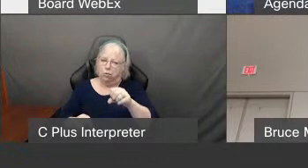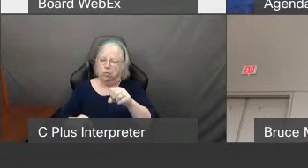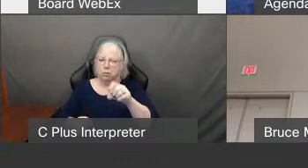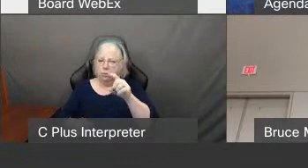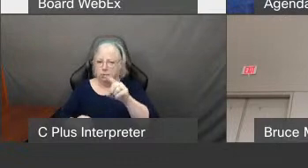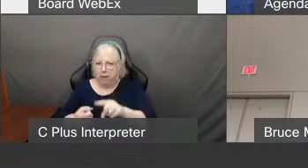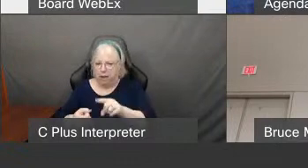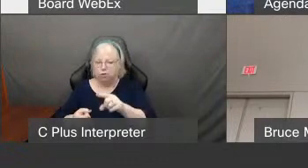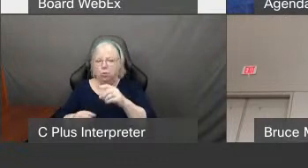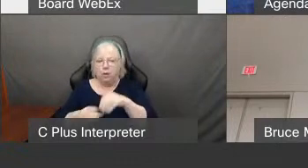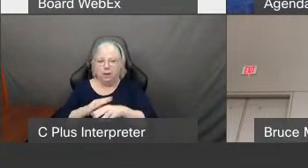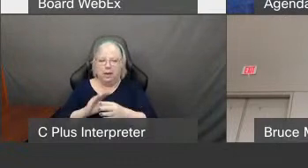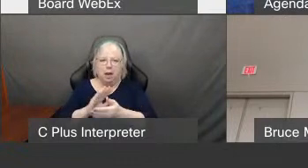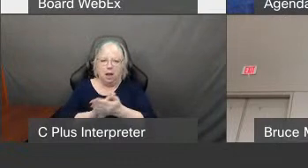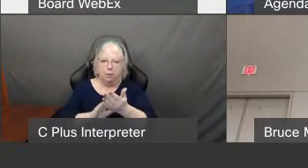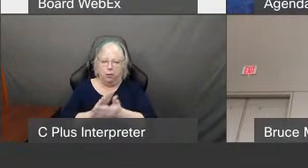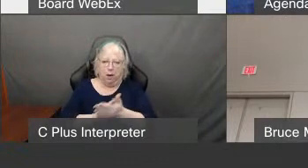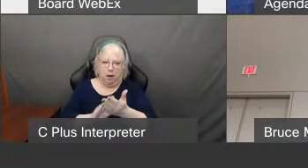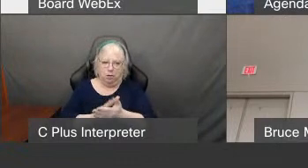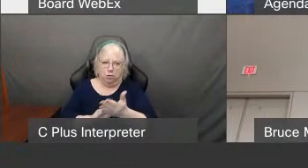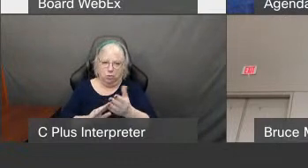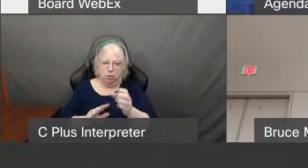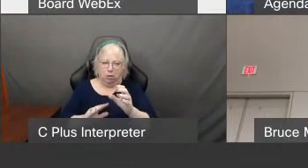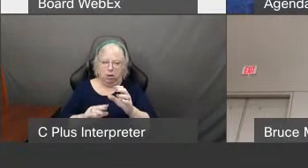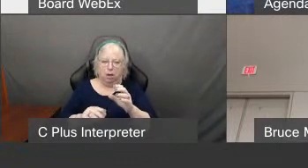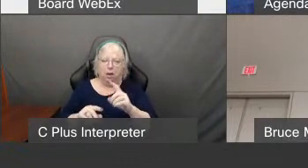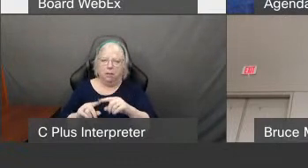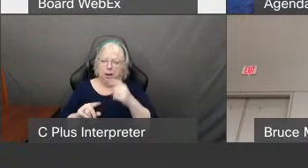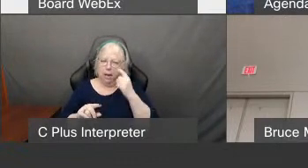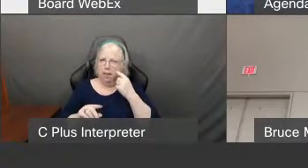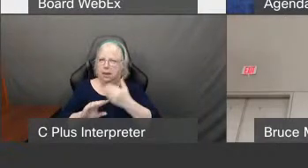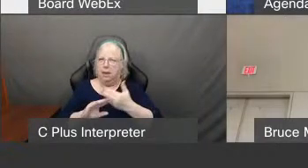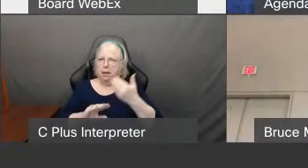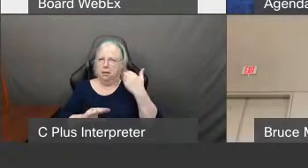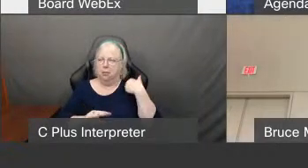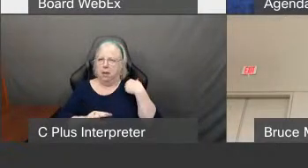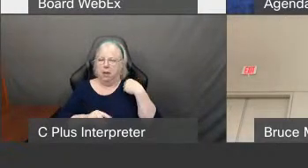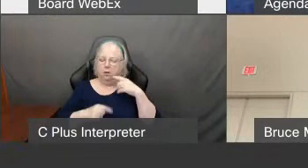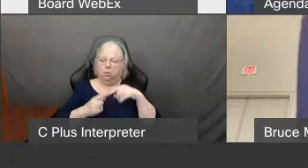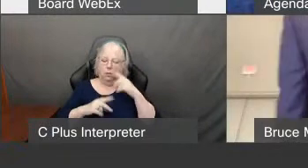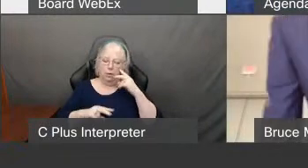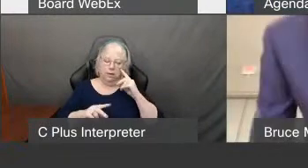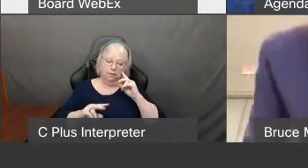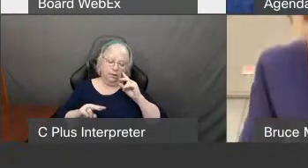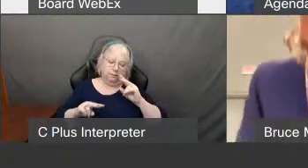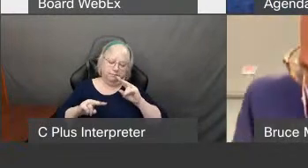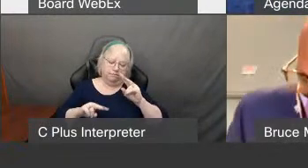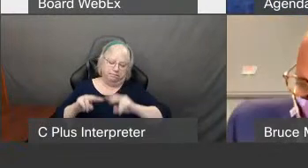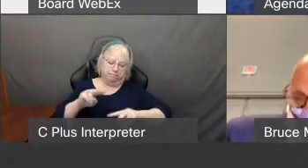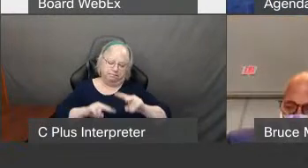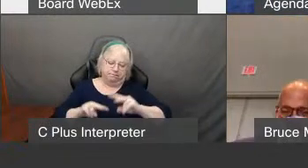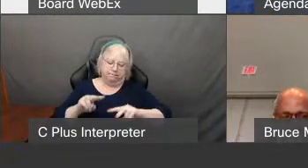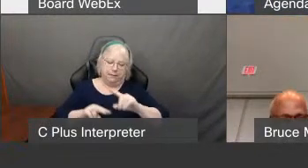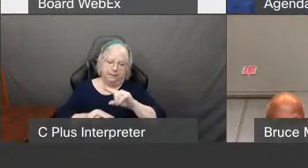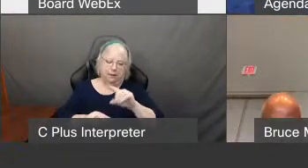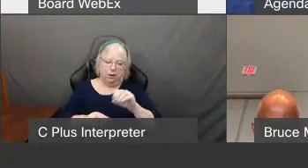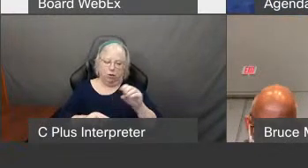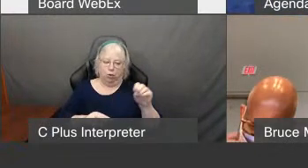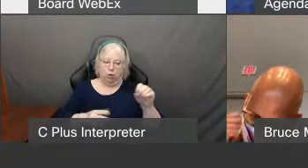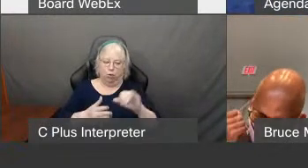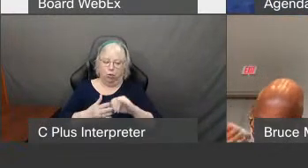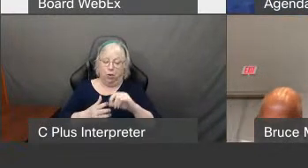operations. Yet I think in the past when we've looked at the zoo, that was an area